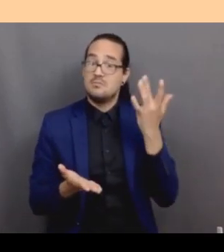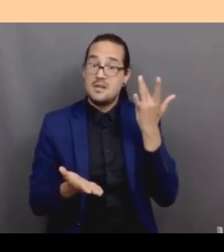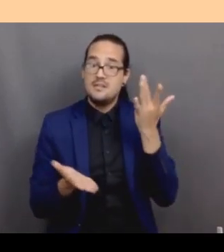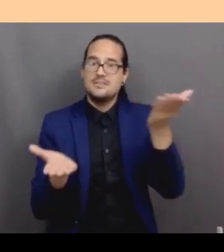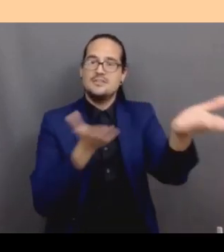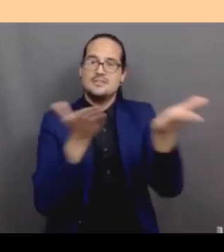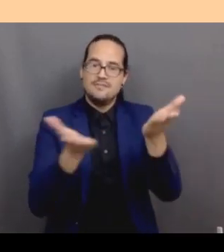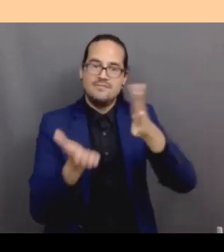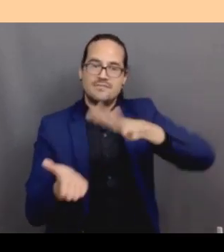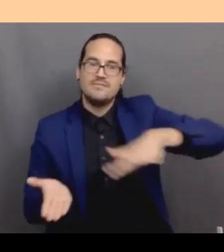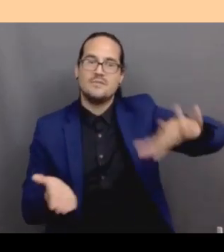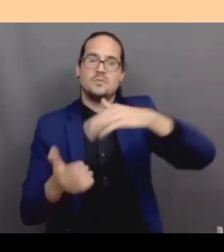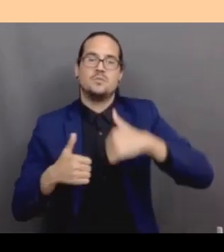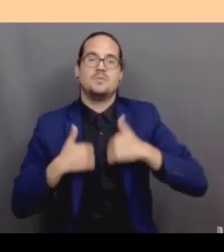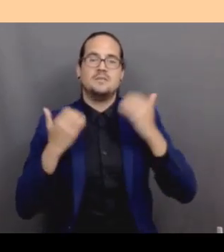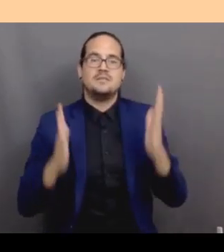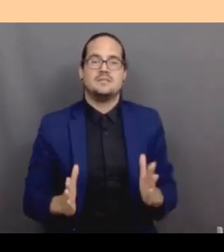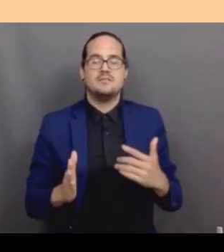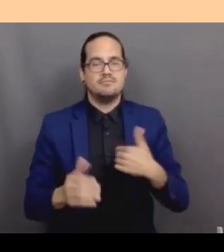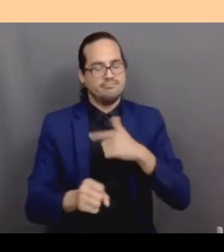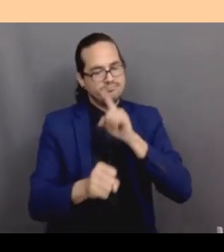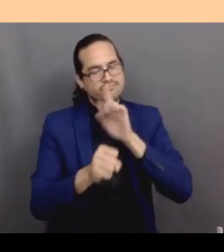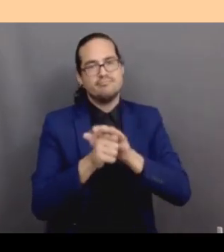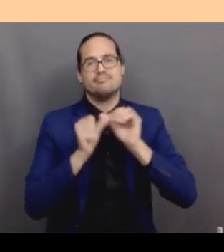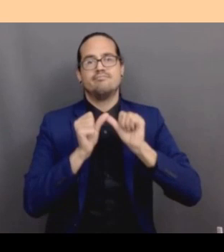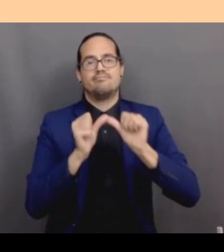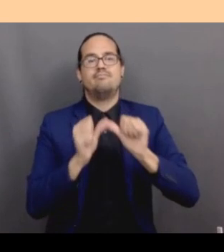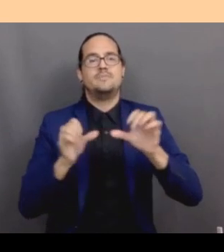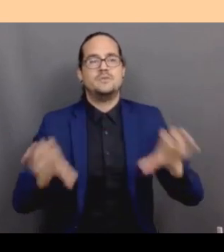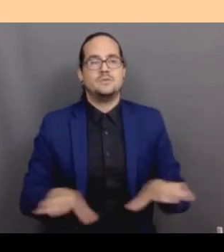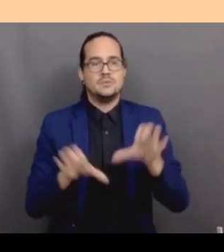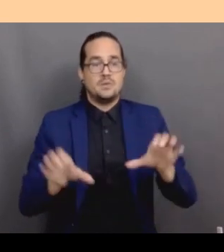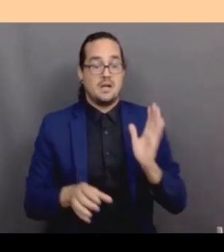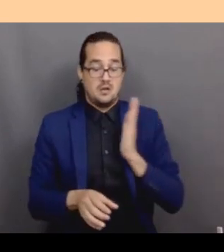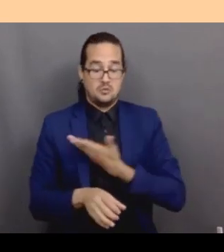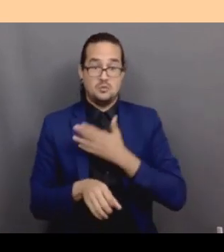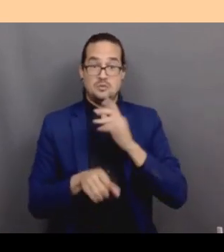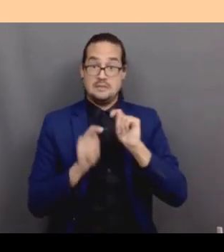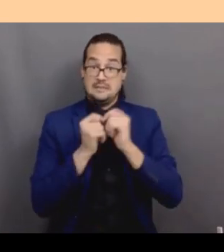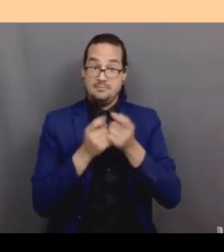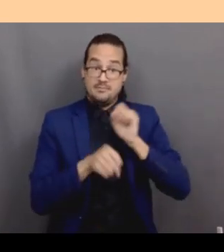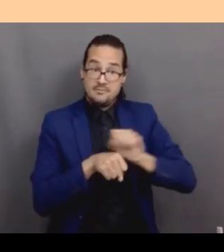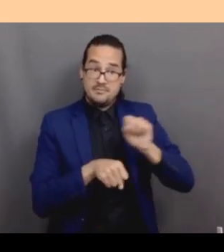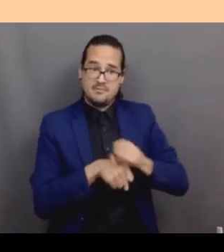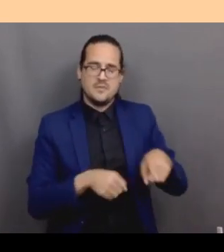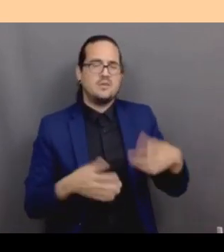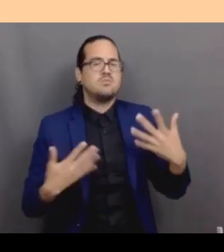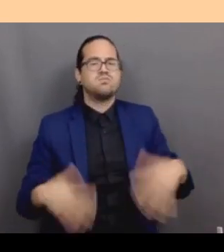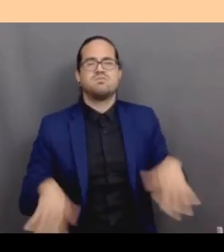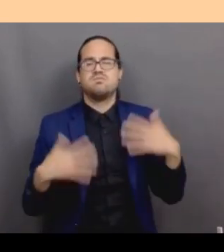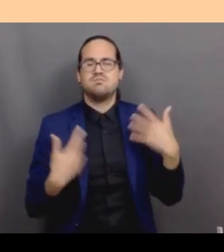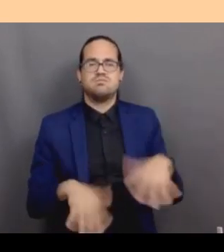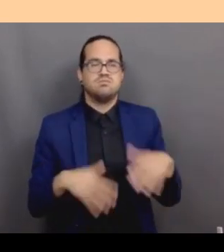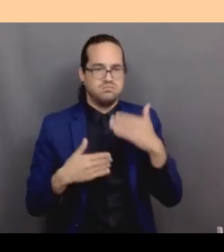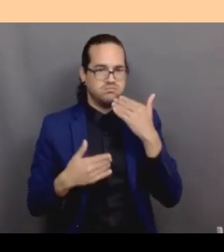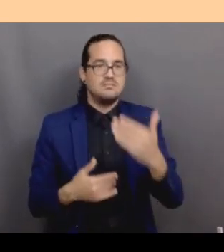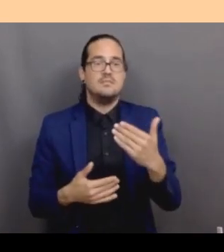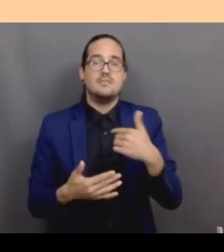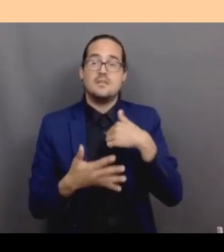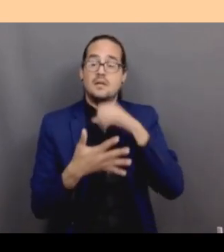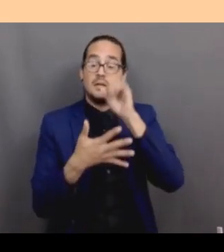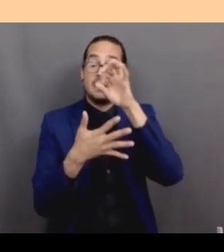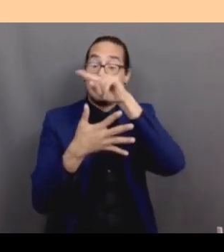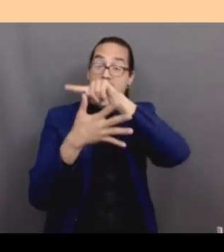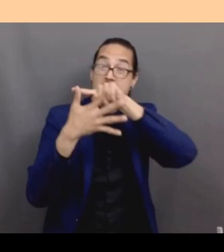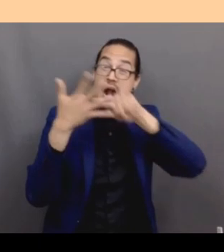and all that they're doing every day. This is just the tip of the iceberg of some of the great efforts by our Health and Human Services staff